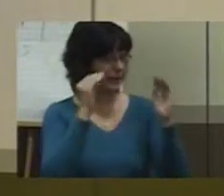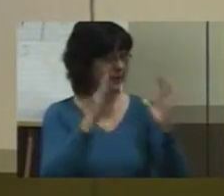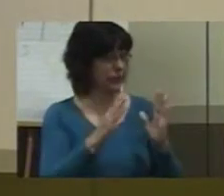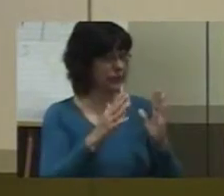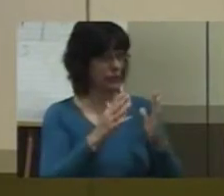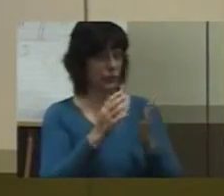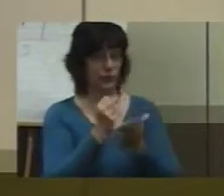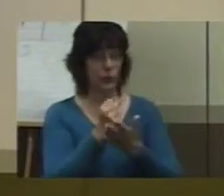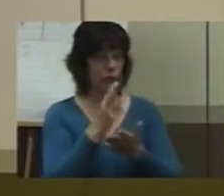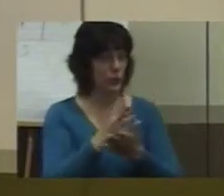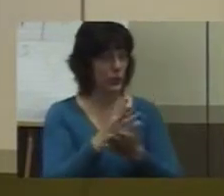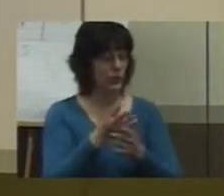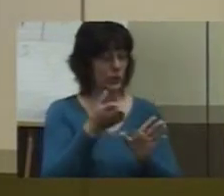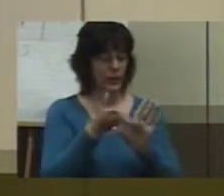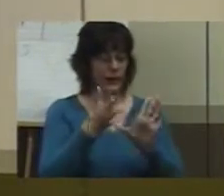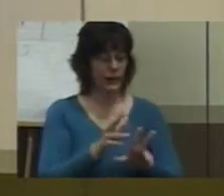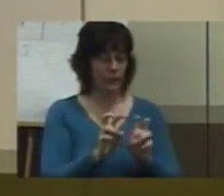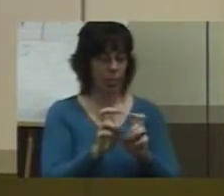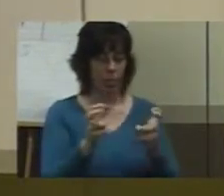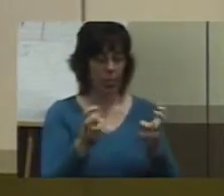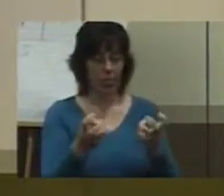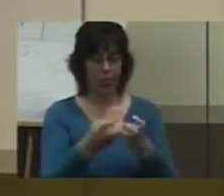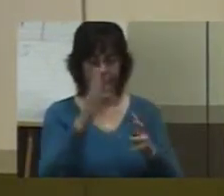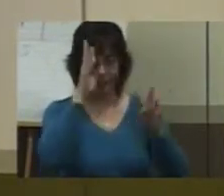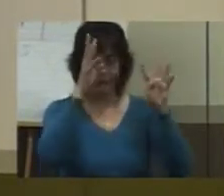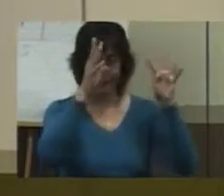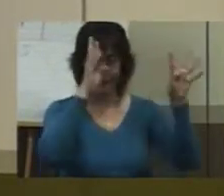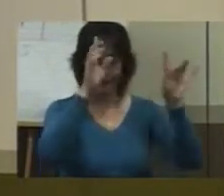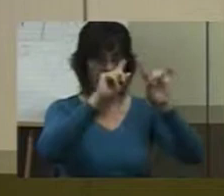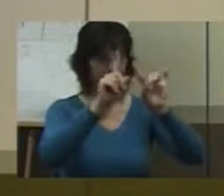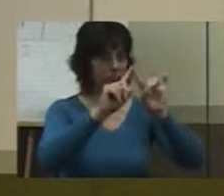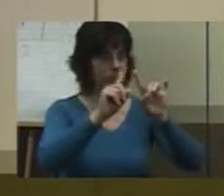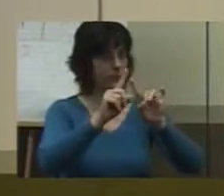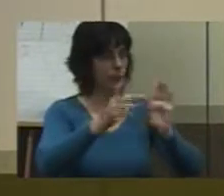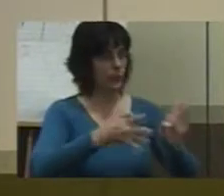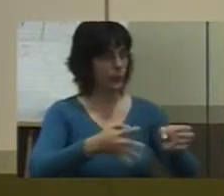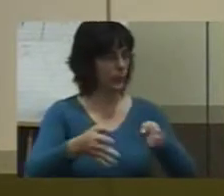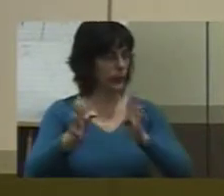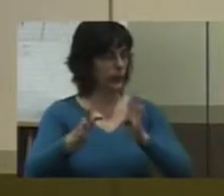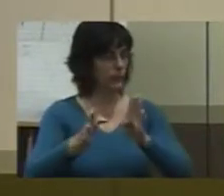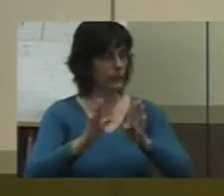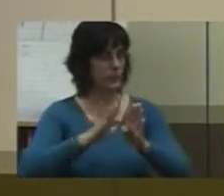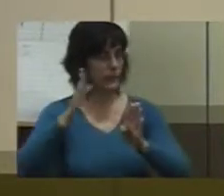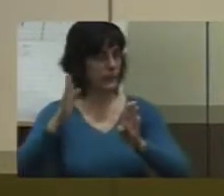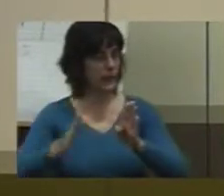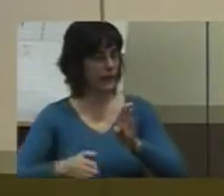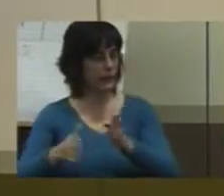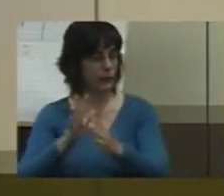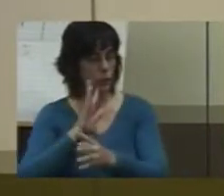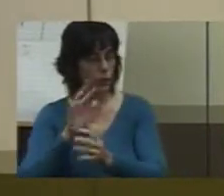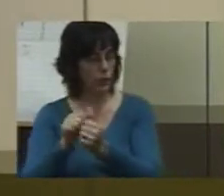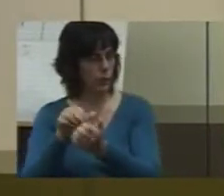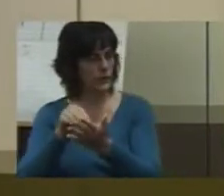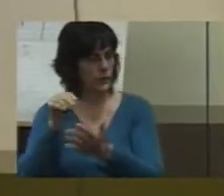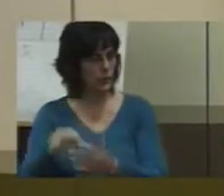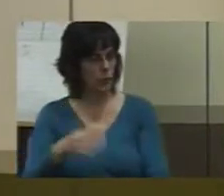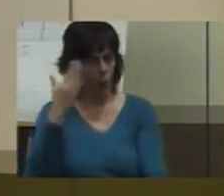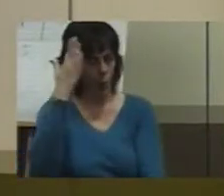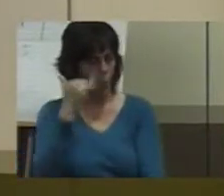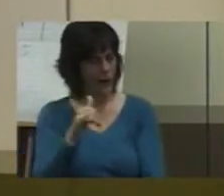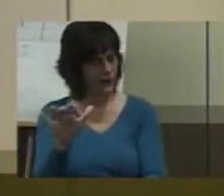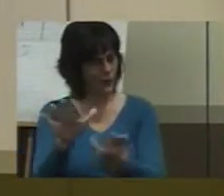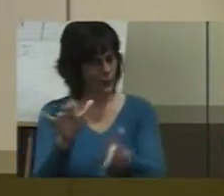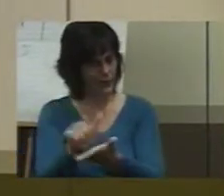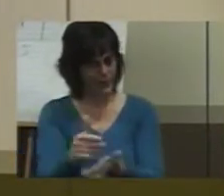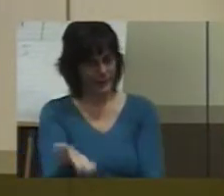workers and psychologists have sat around and come up with all sorts of plans without saying to the student, why are